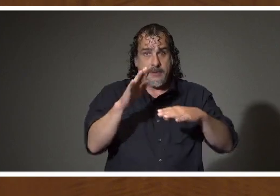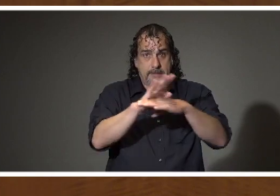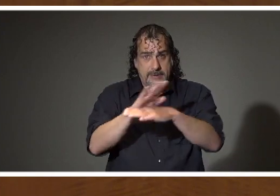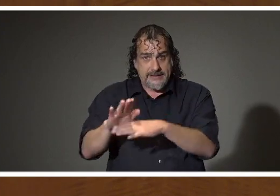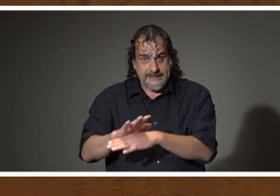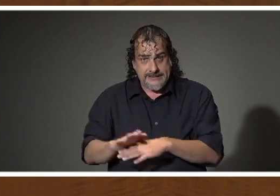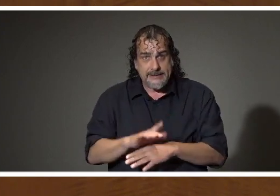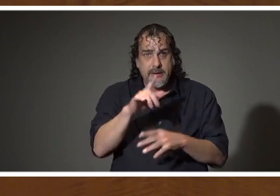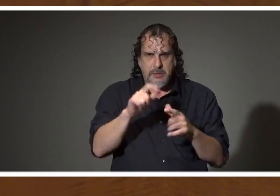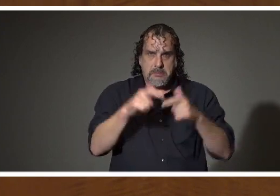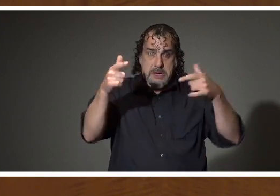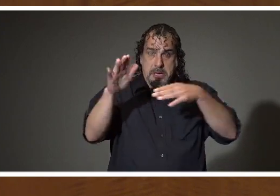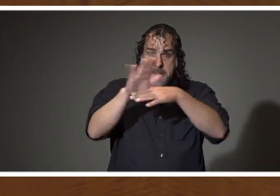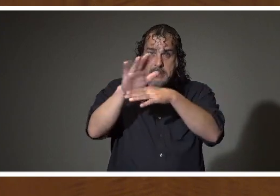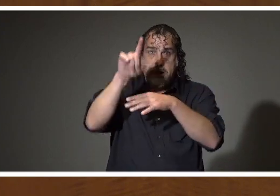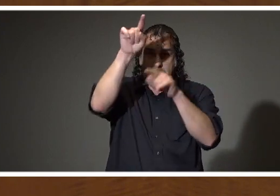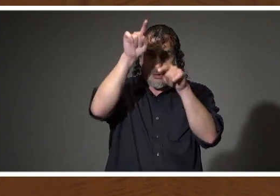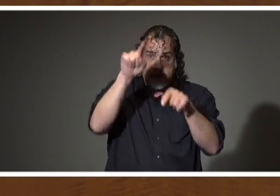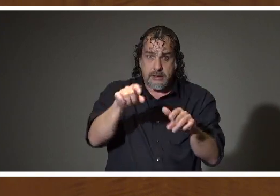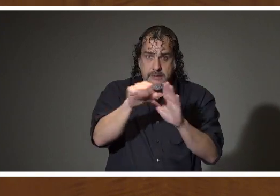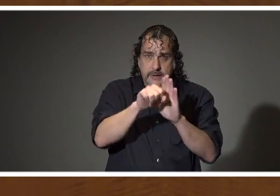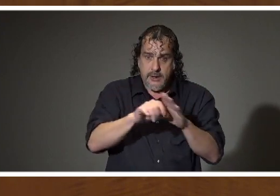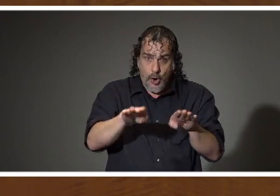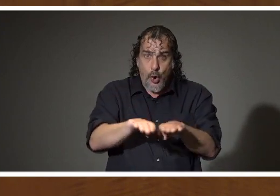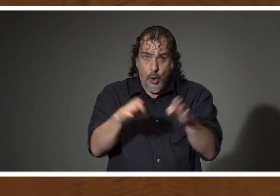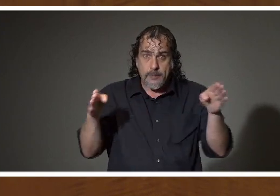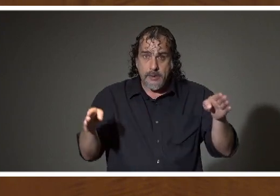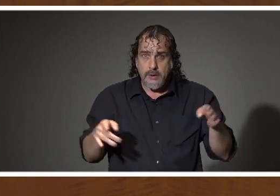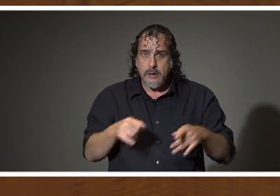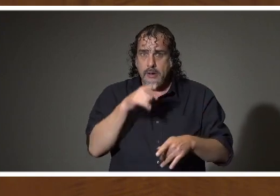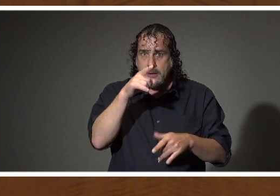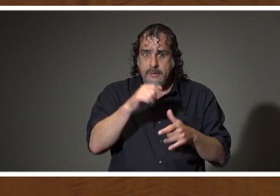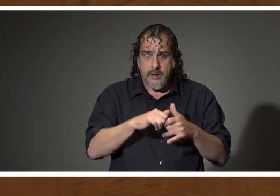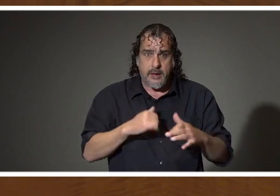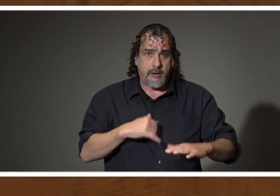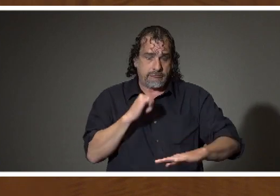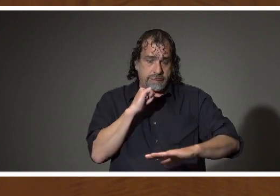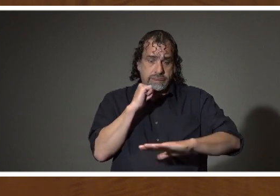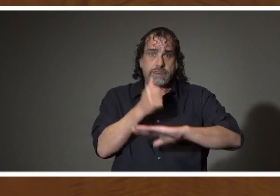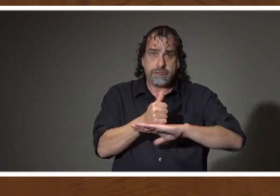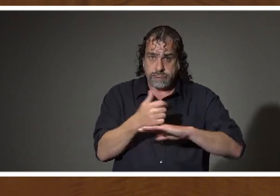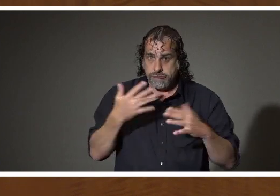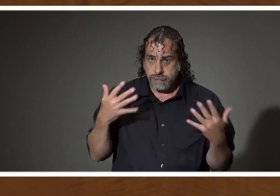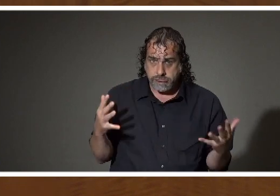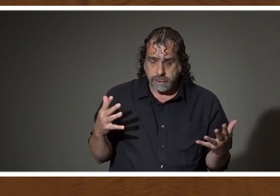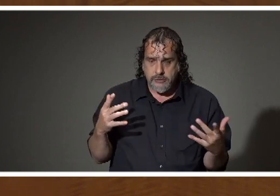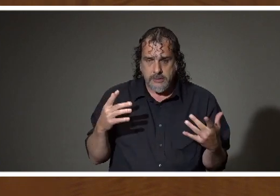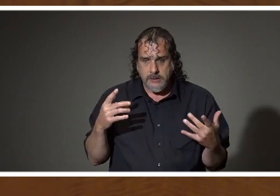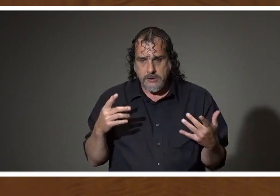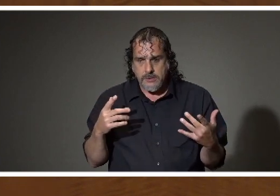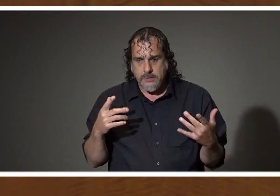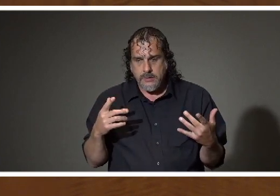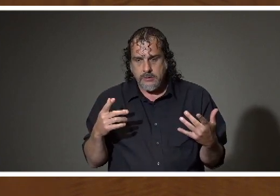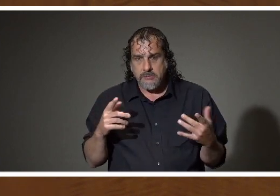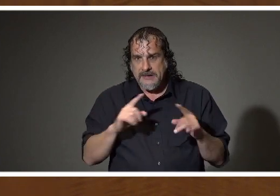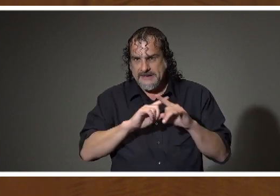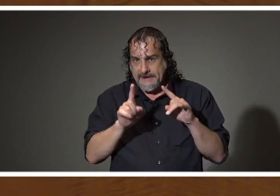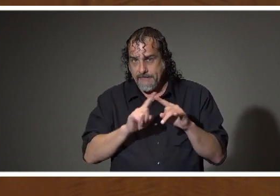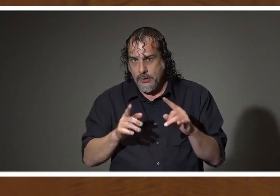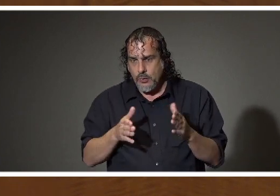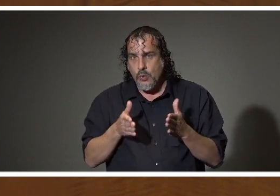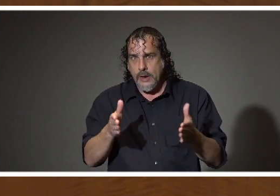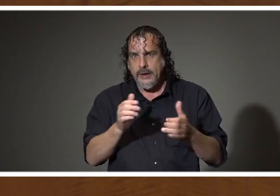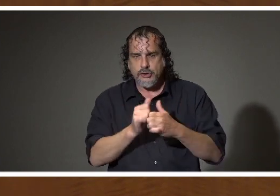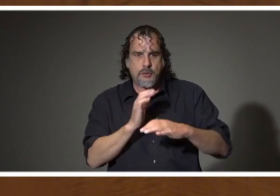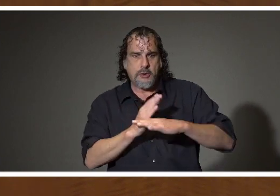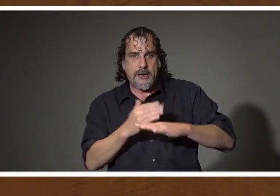the larger employers around the state that are open, they have instituted very significant measures to